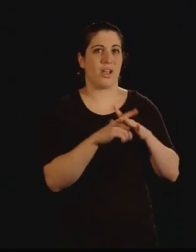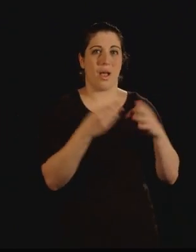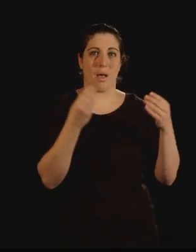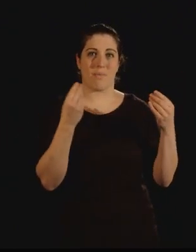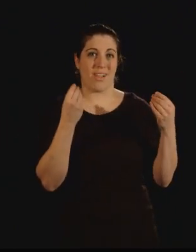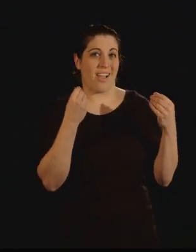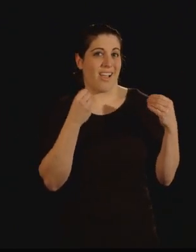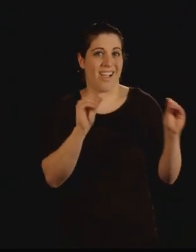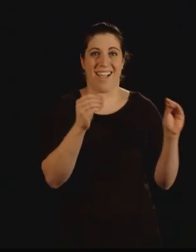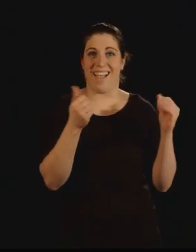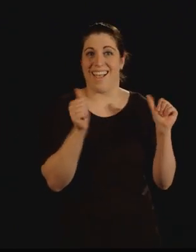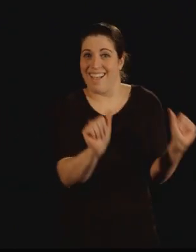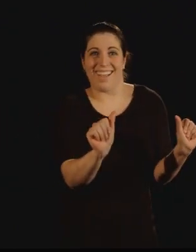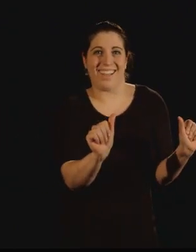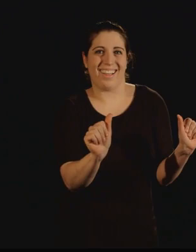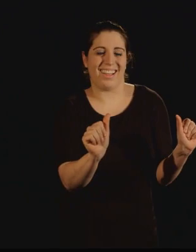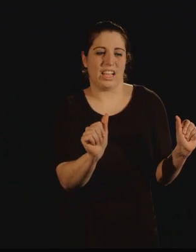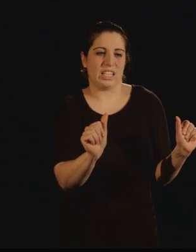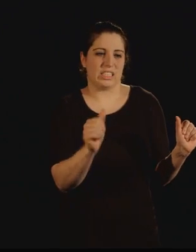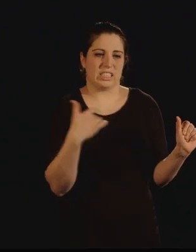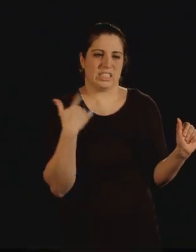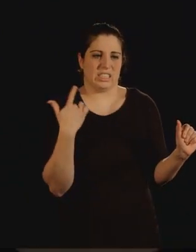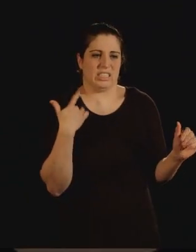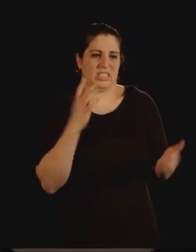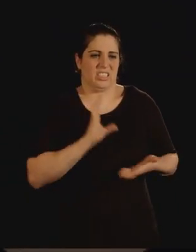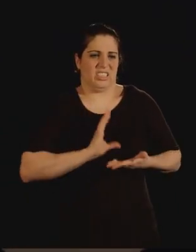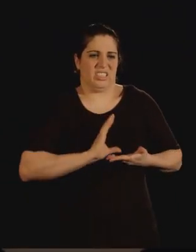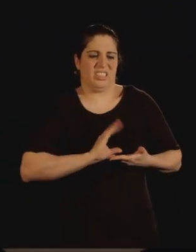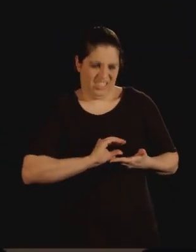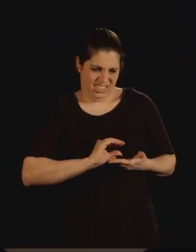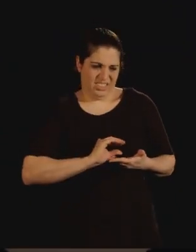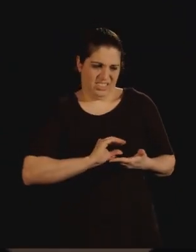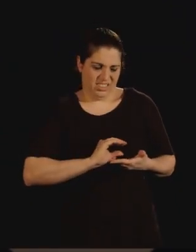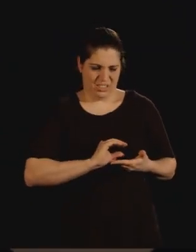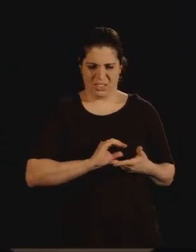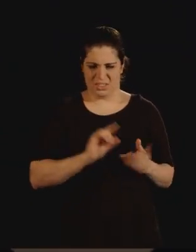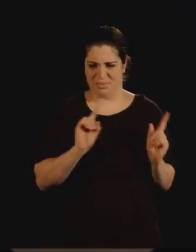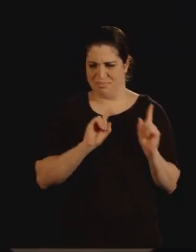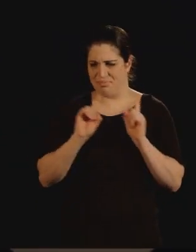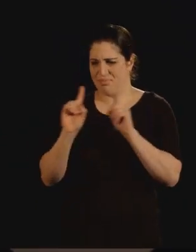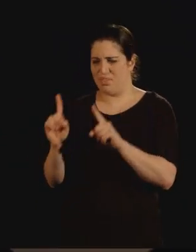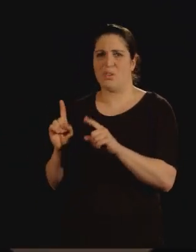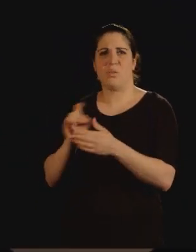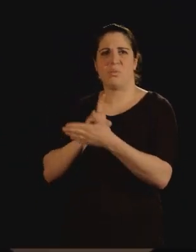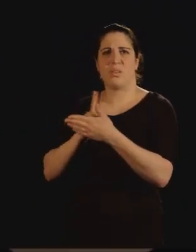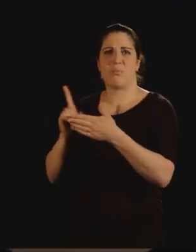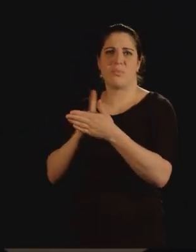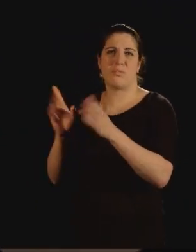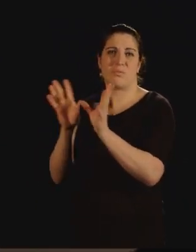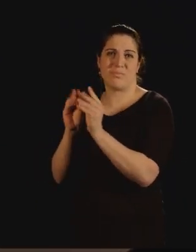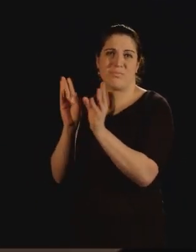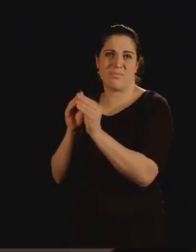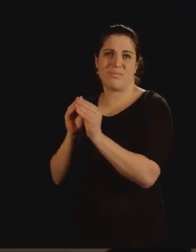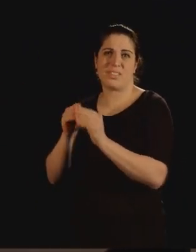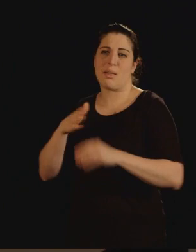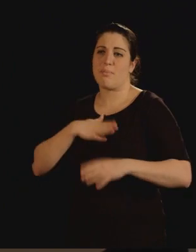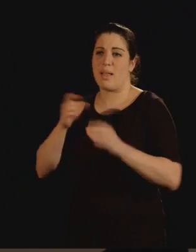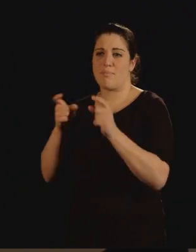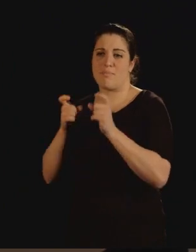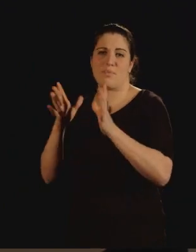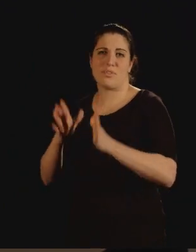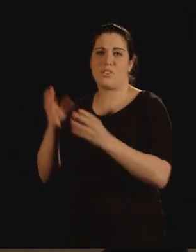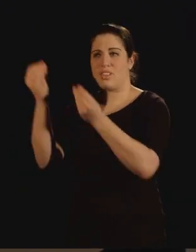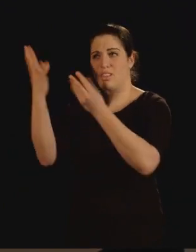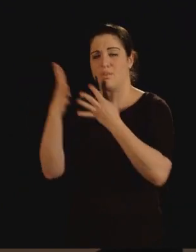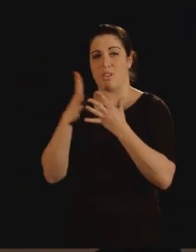worst. Each time I tried to sell, I felt pathetic twice. Once in front of the grieving family, and again when management pointed out